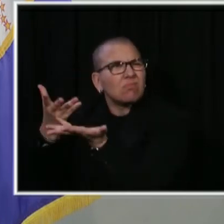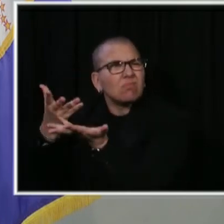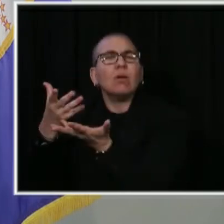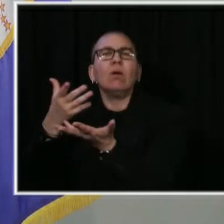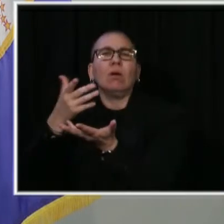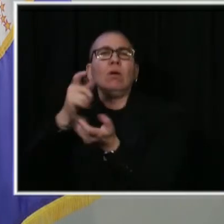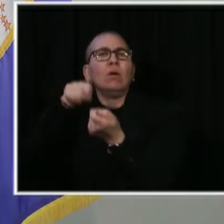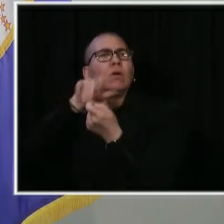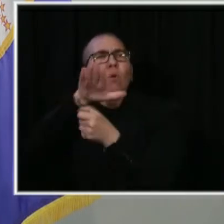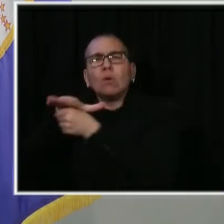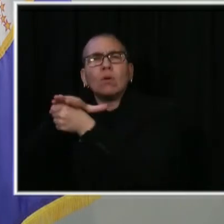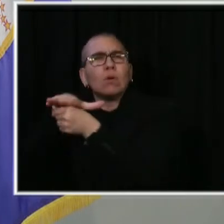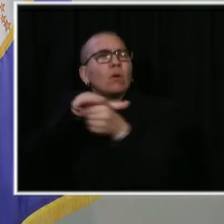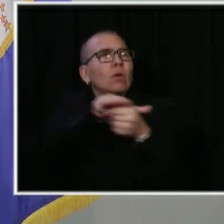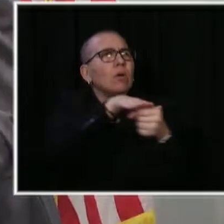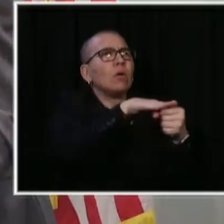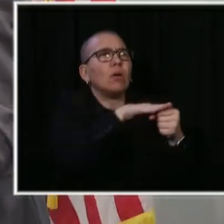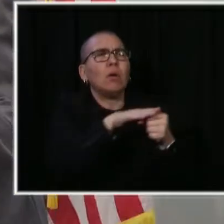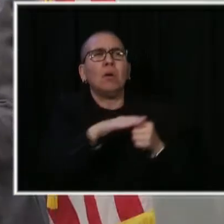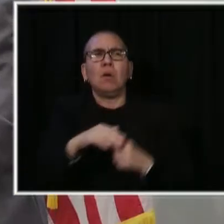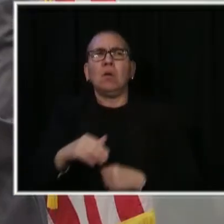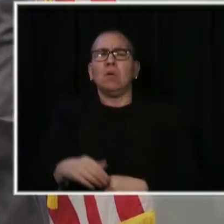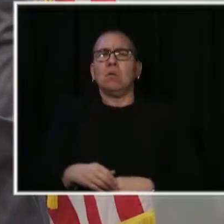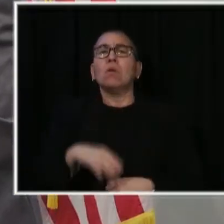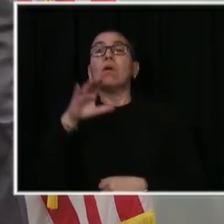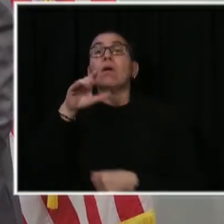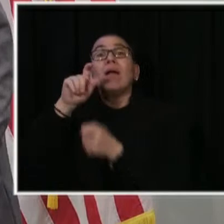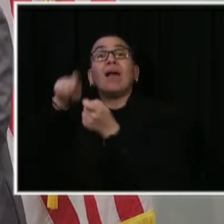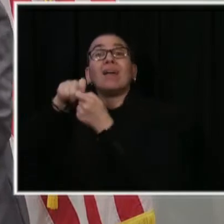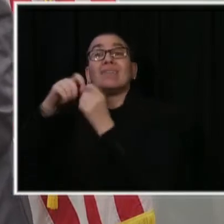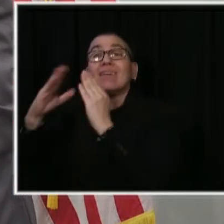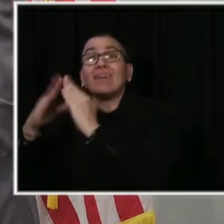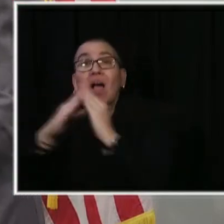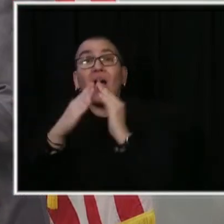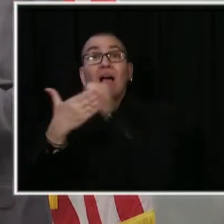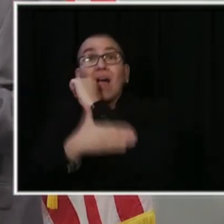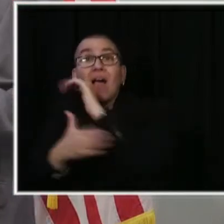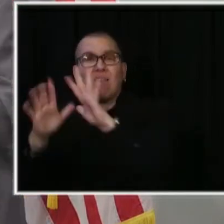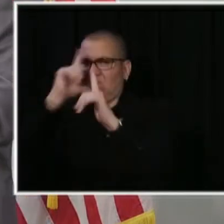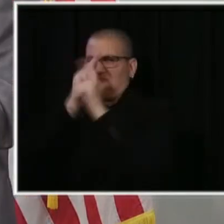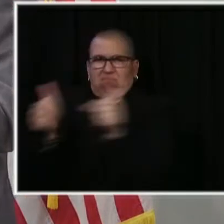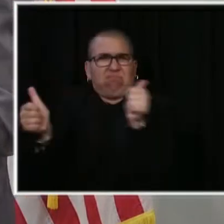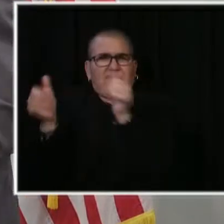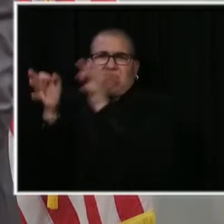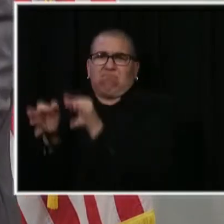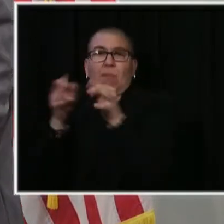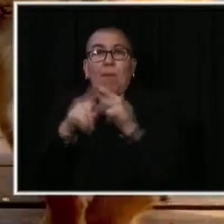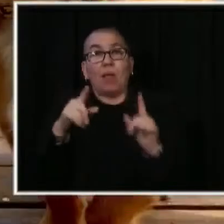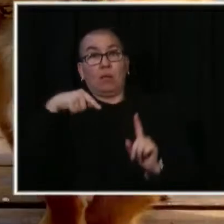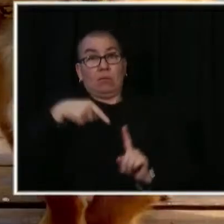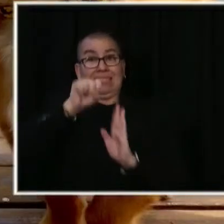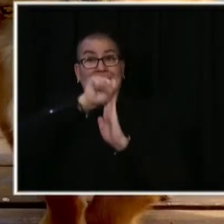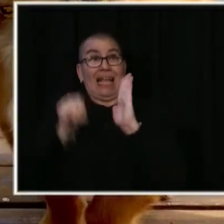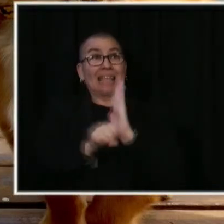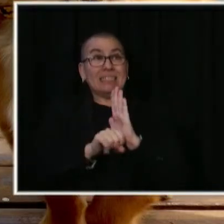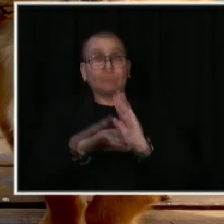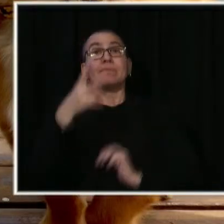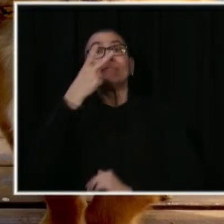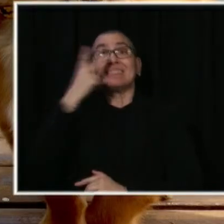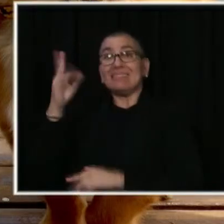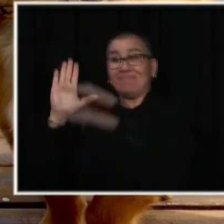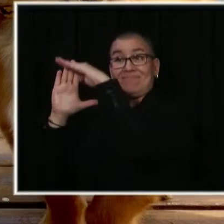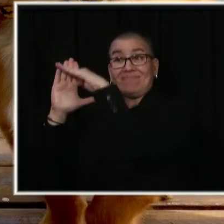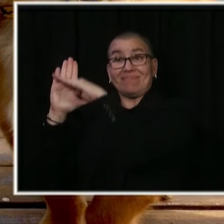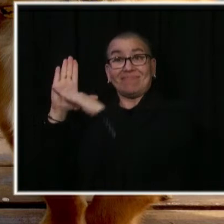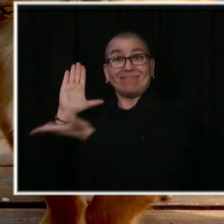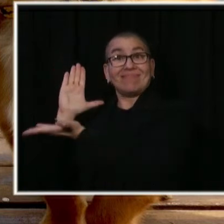own decisions. And here we go. We've got, we're ready to go. You need to get your shot. Keeping in mind